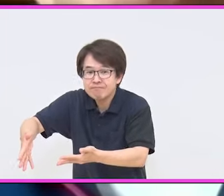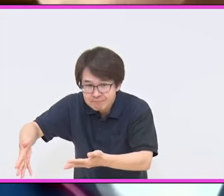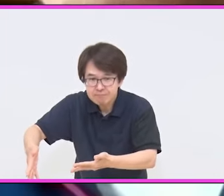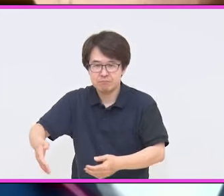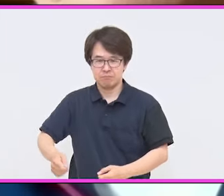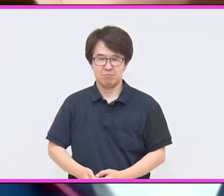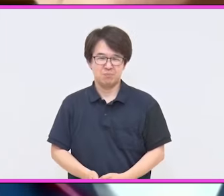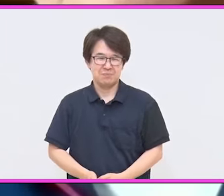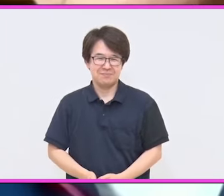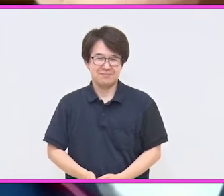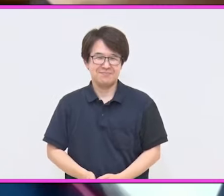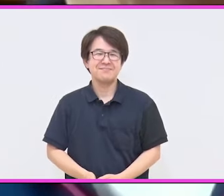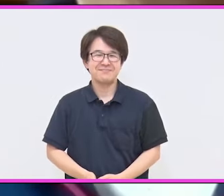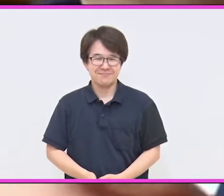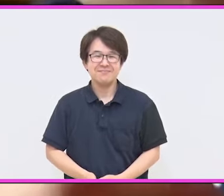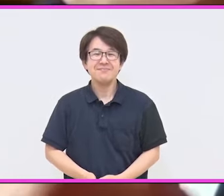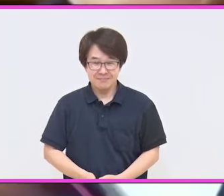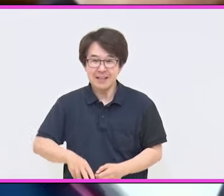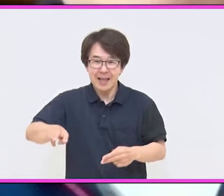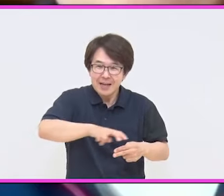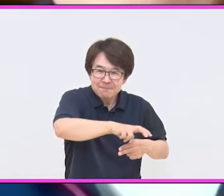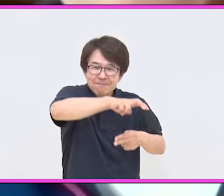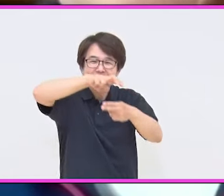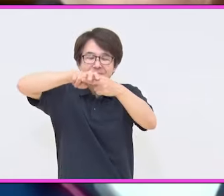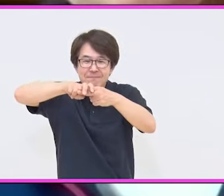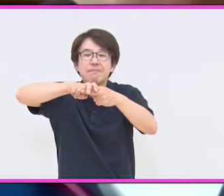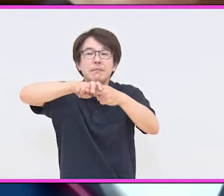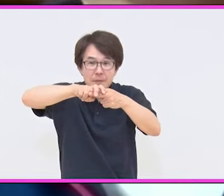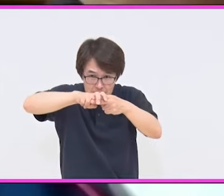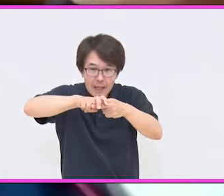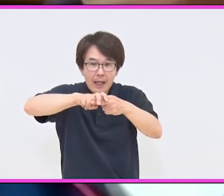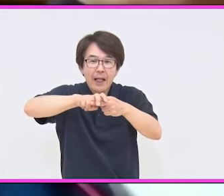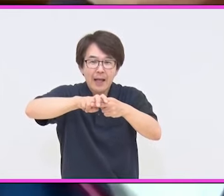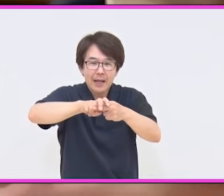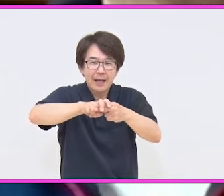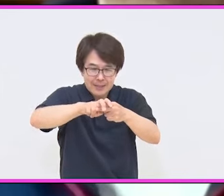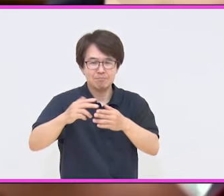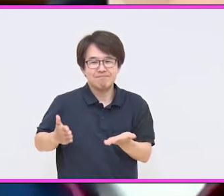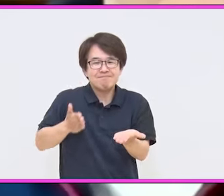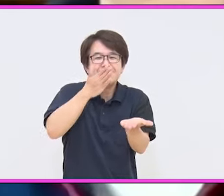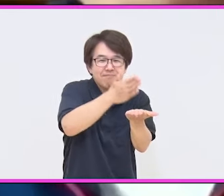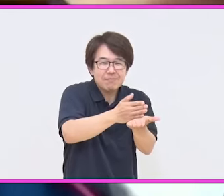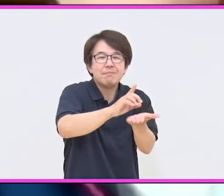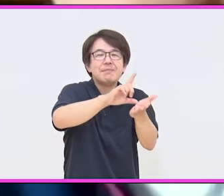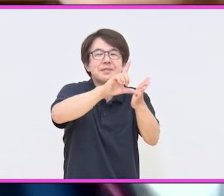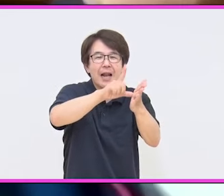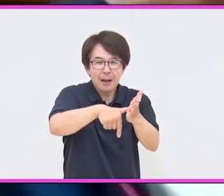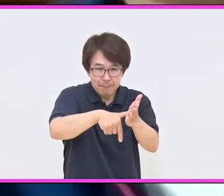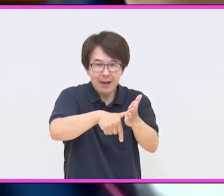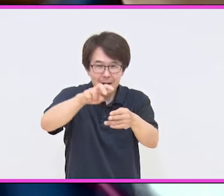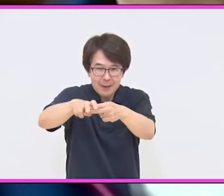baggage compartment, and then drove to Mount Fuji, and then unloaded and carried off again.